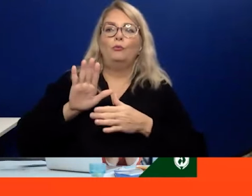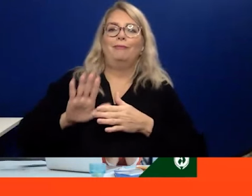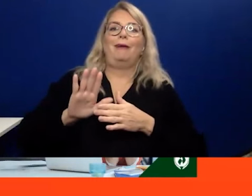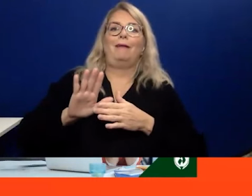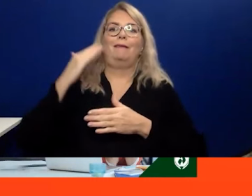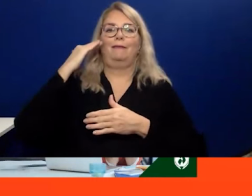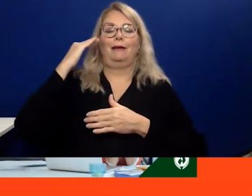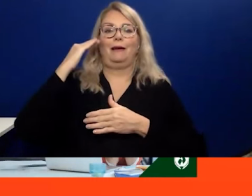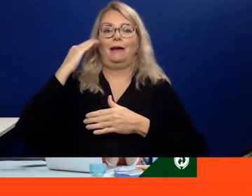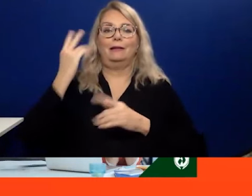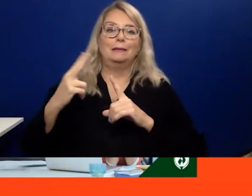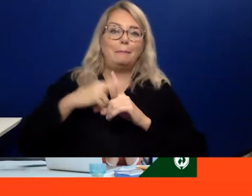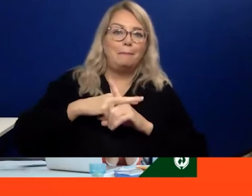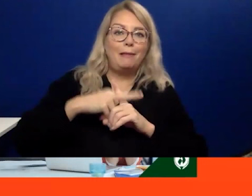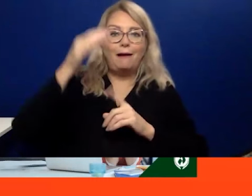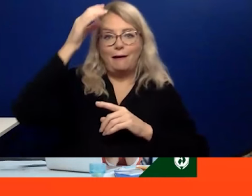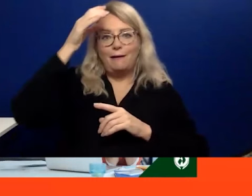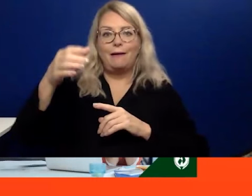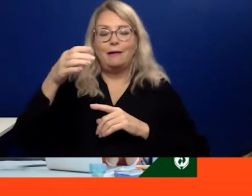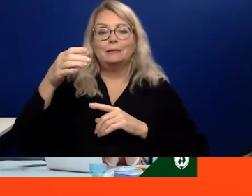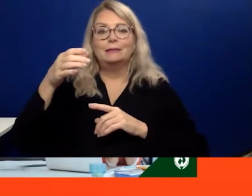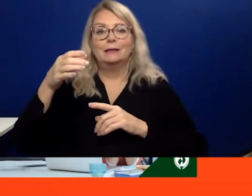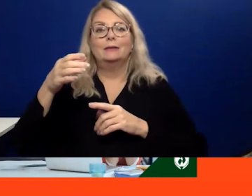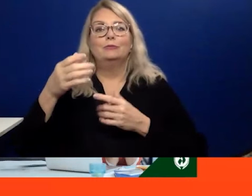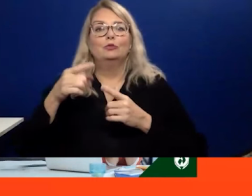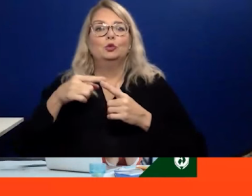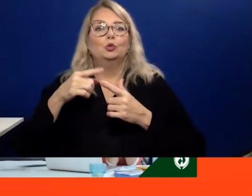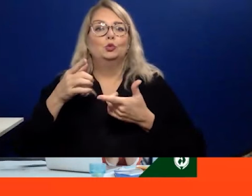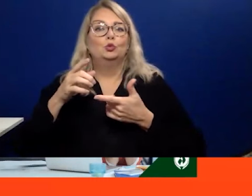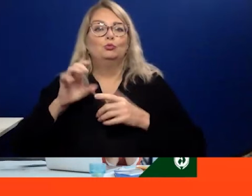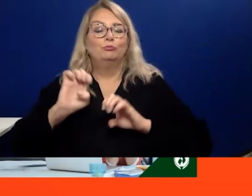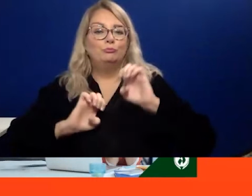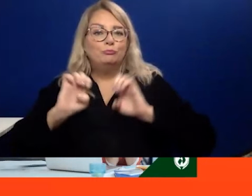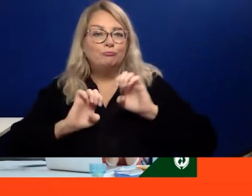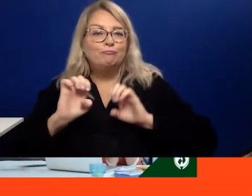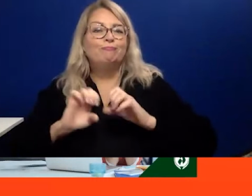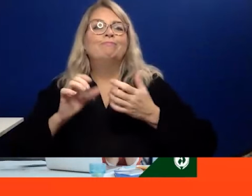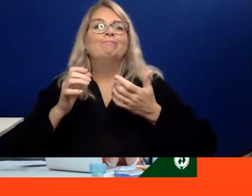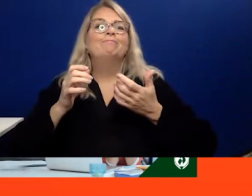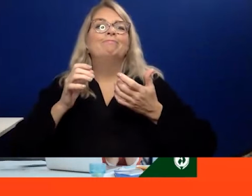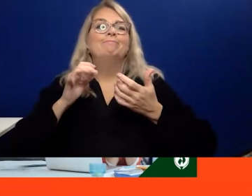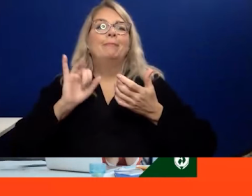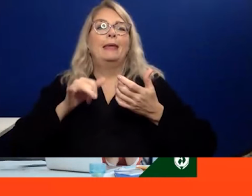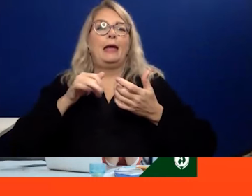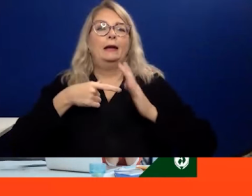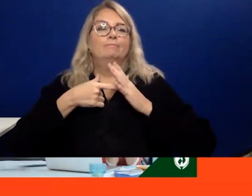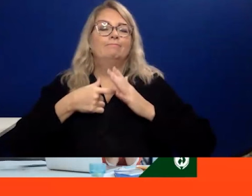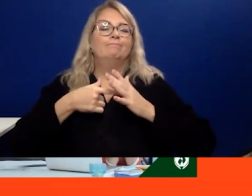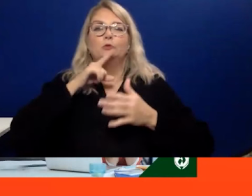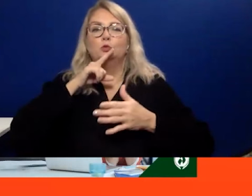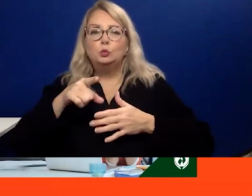and applying the concepts they've learned to evaluations that show they've truly grasped the subject. Now, there's another key word,